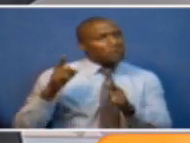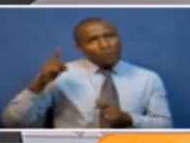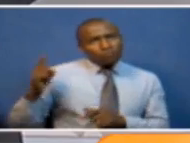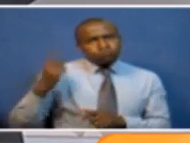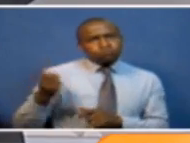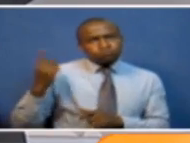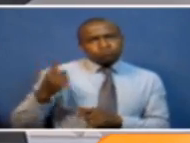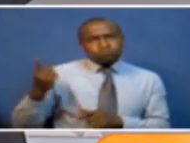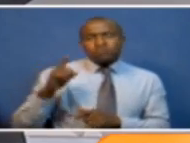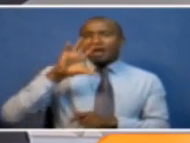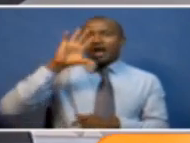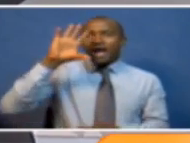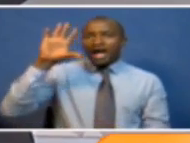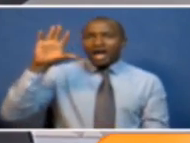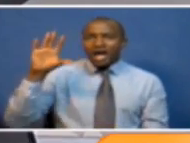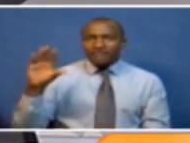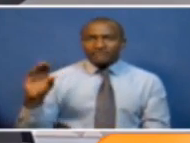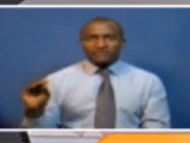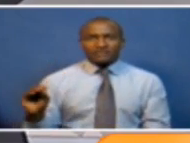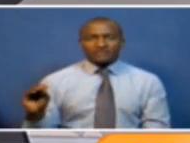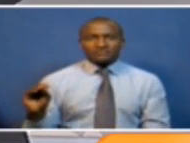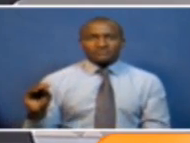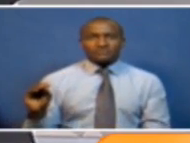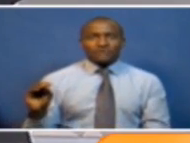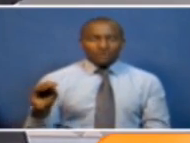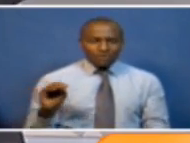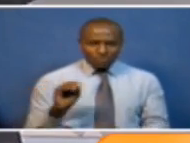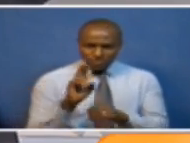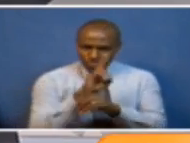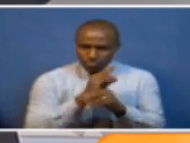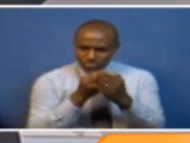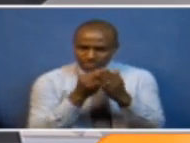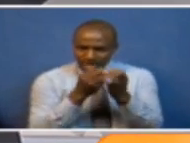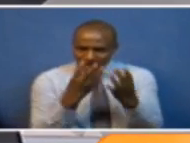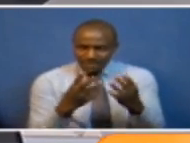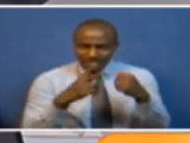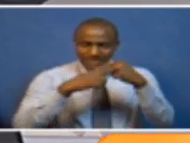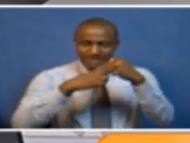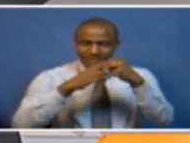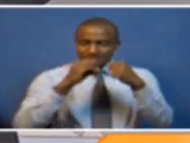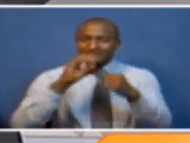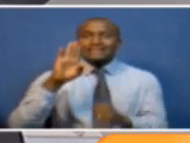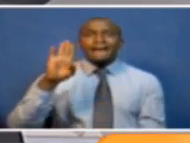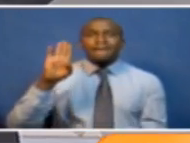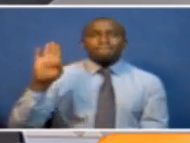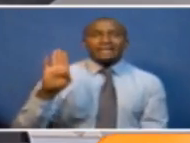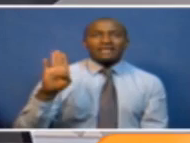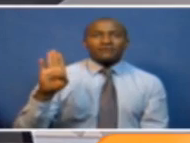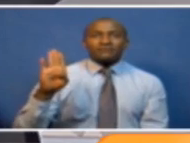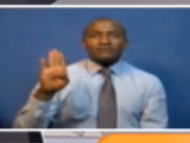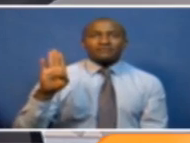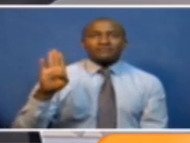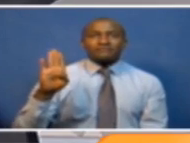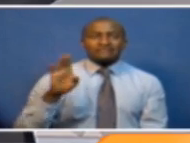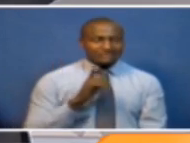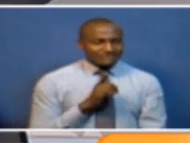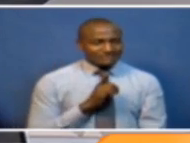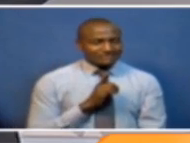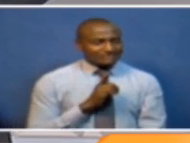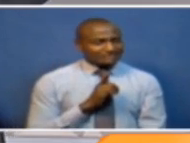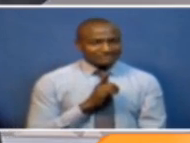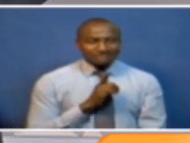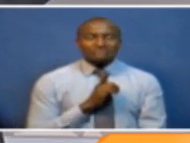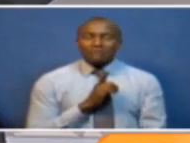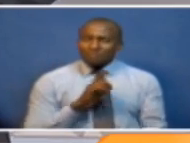in Africa. Absolutely. Now, the total cost of 70 billion shillings makes it the largest single private investment